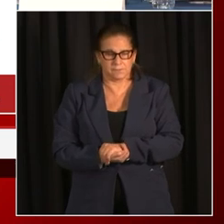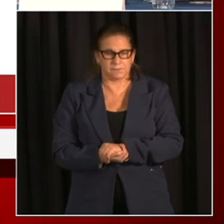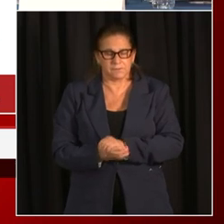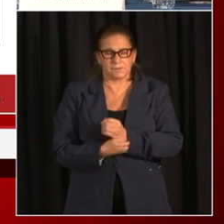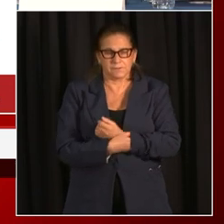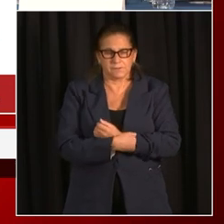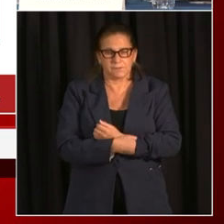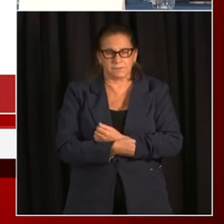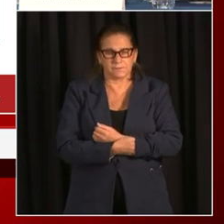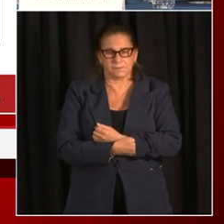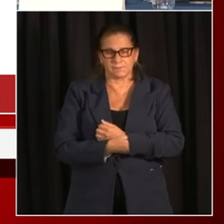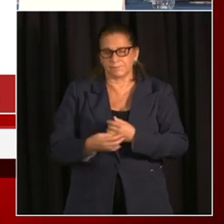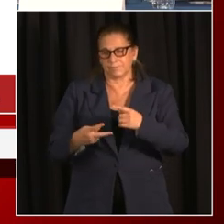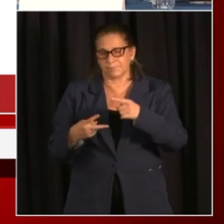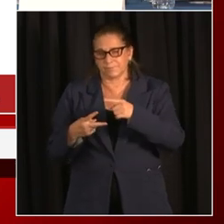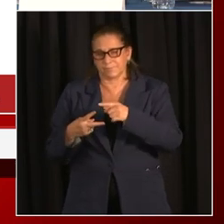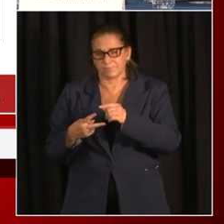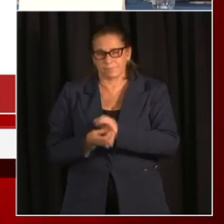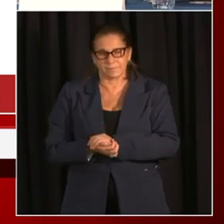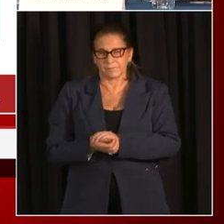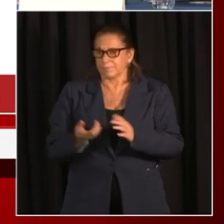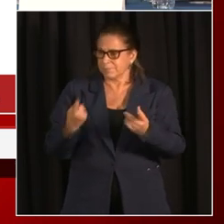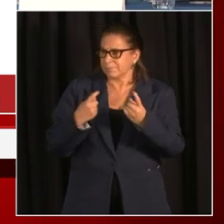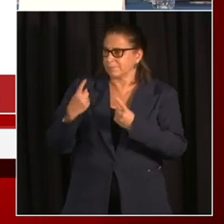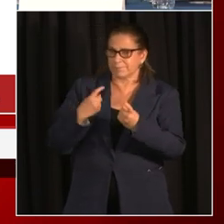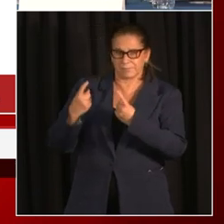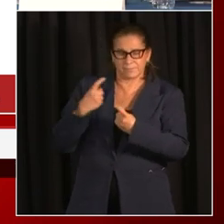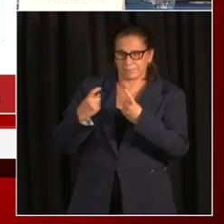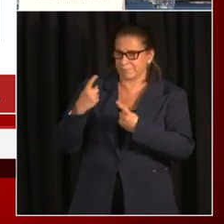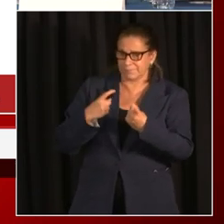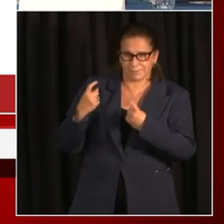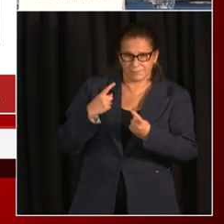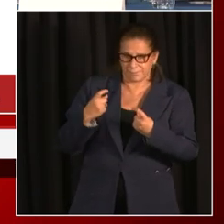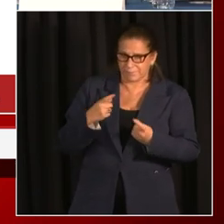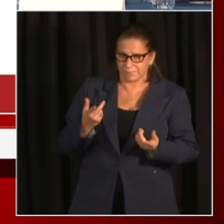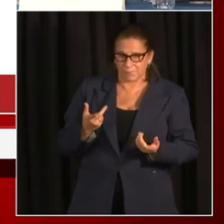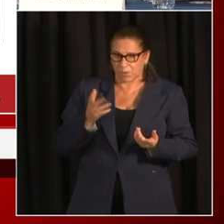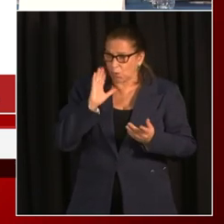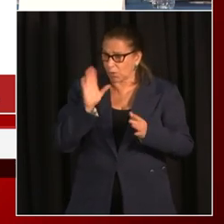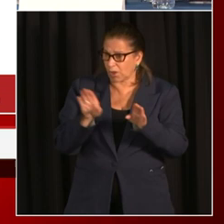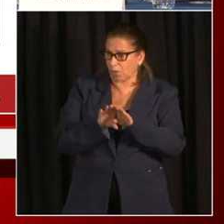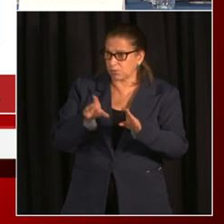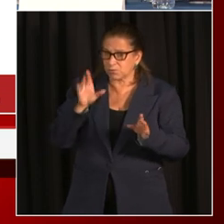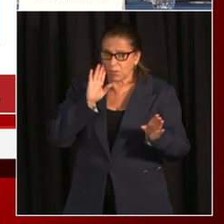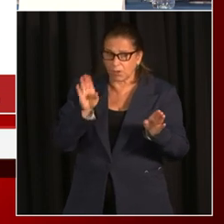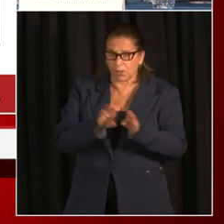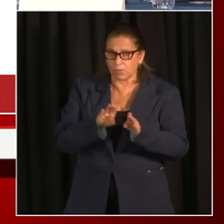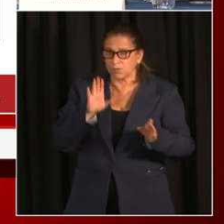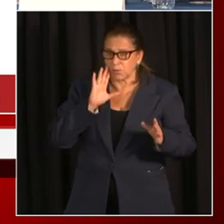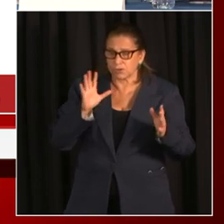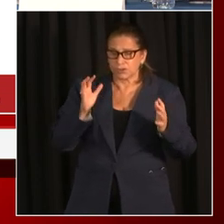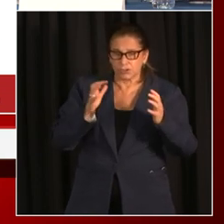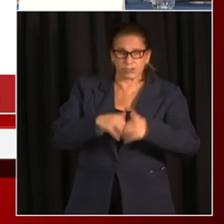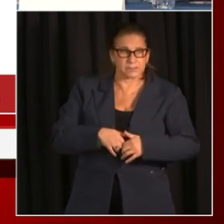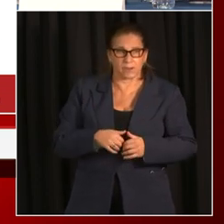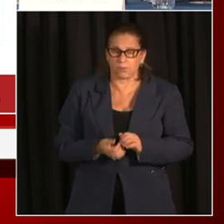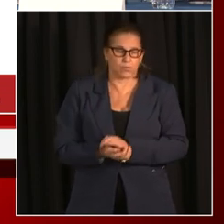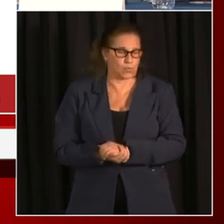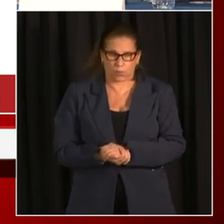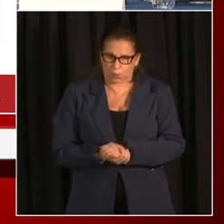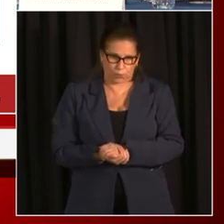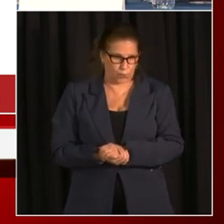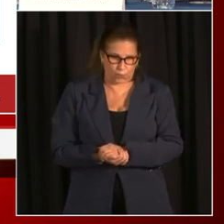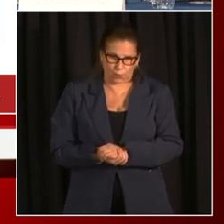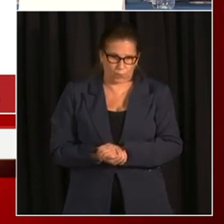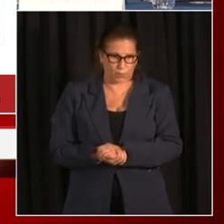getting asked by council and I'm getting asked in this room all the time, when are you gonna close indoor dining? That's essentially the question. I